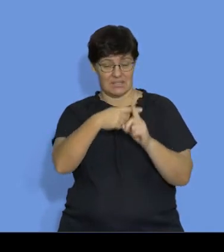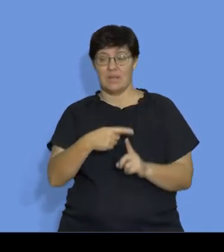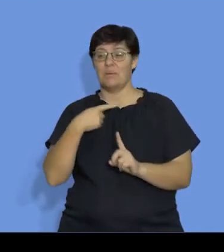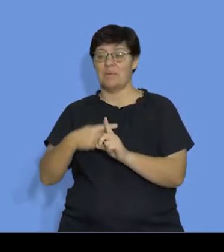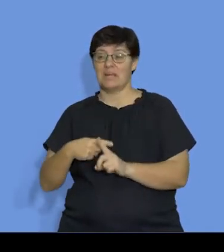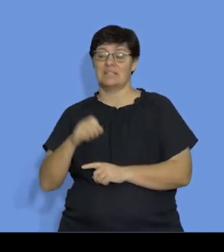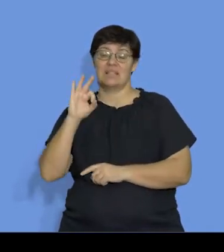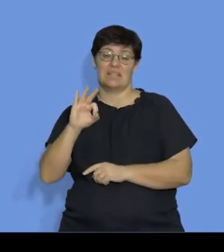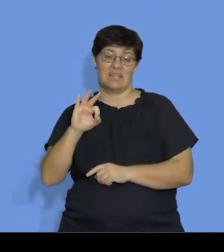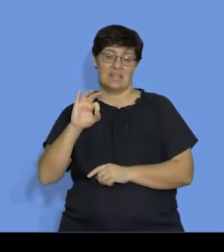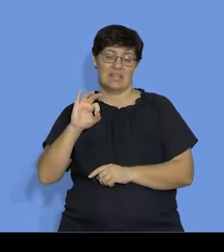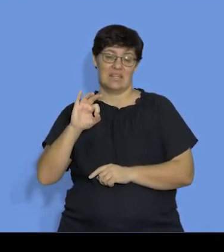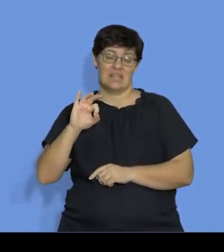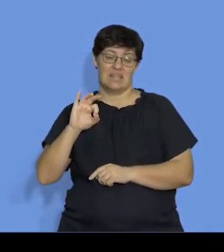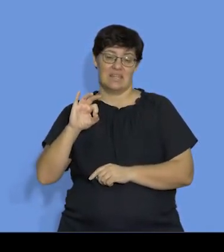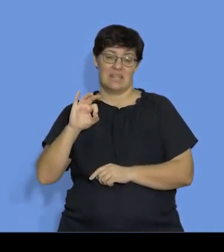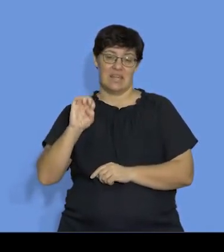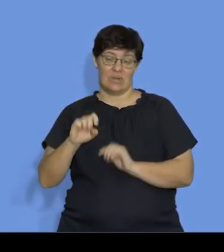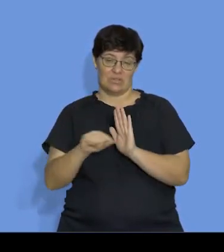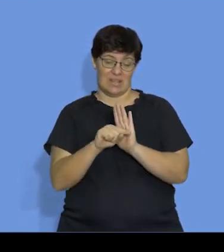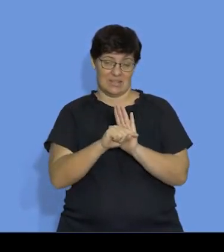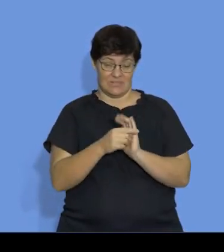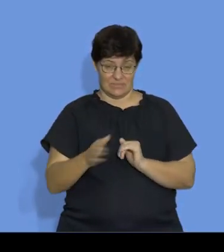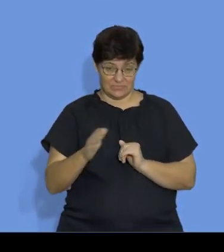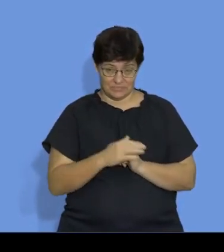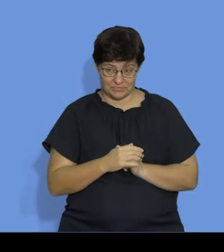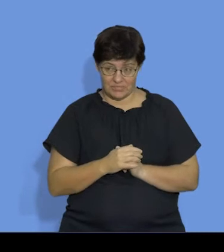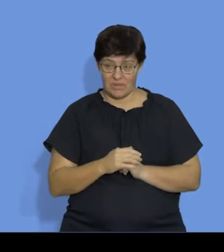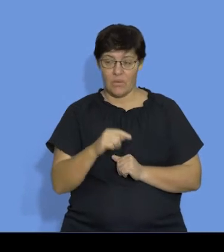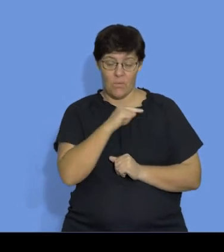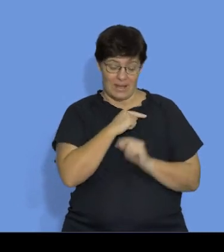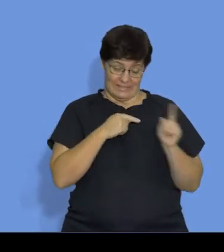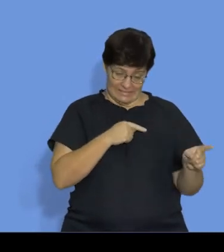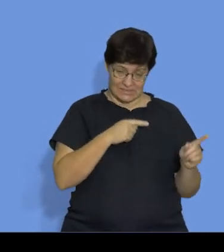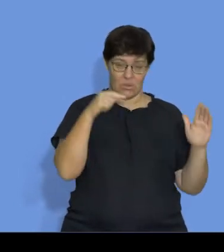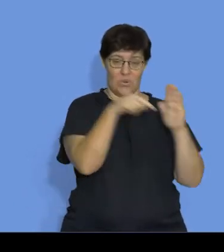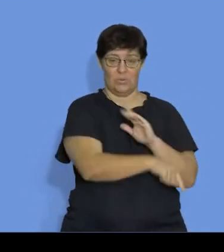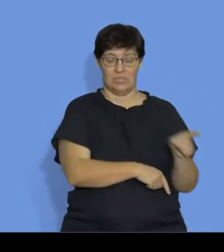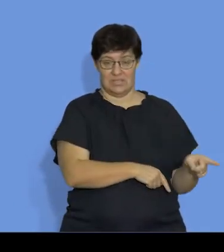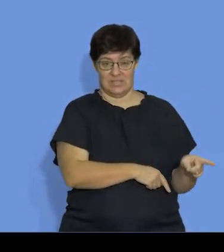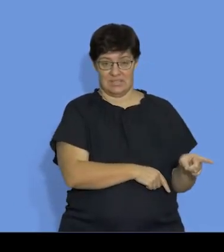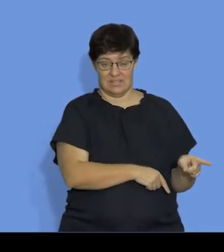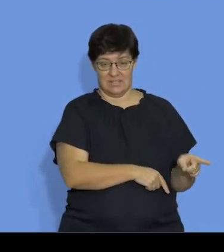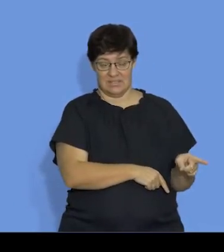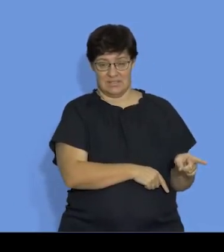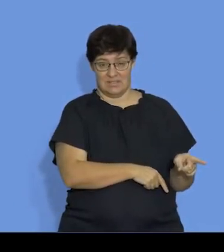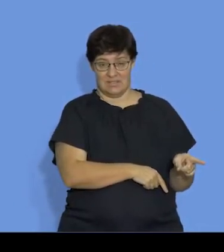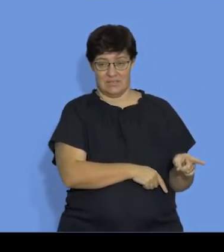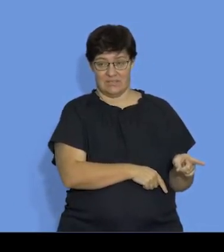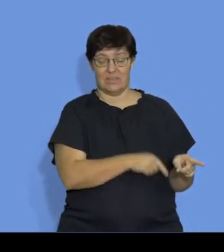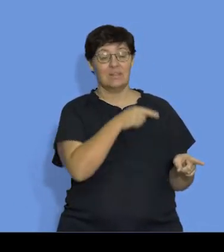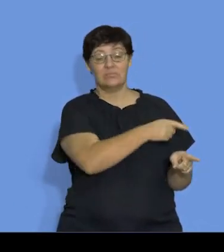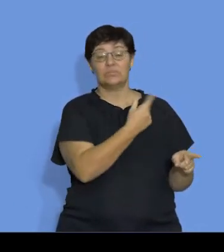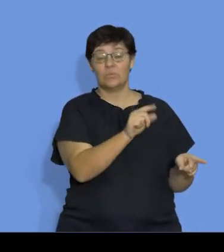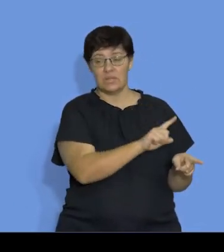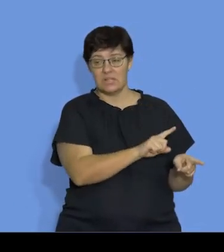electrons, right? So this is the substance that loses, okay? So what this substance has undergone